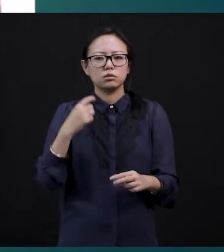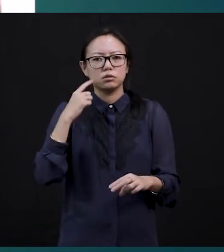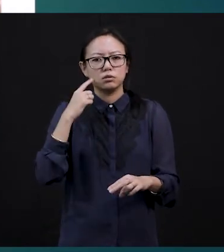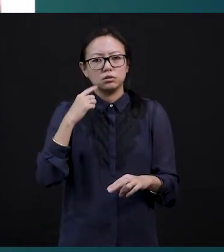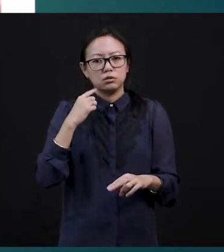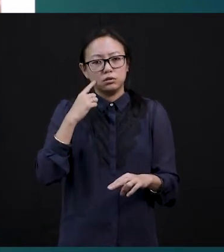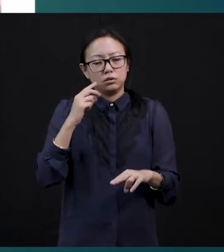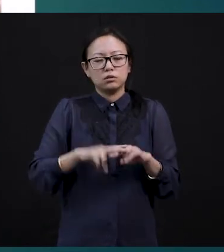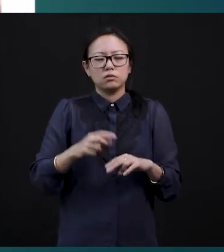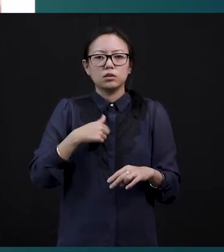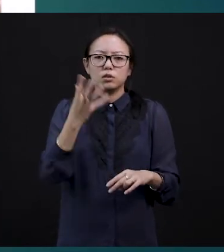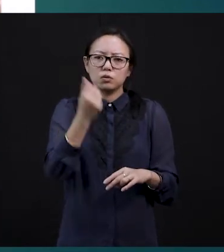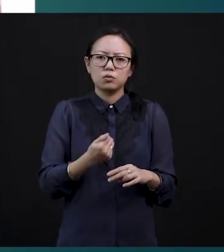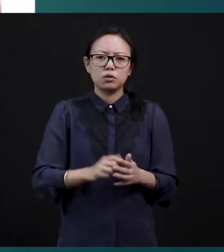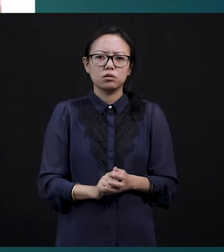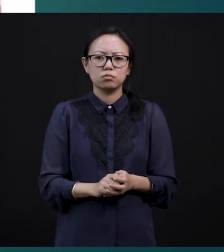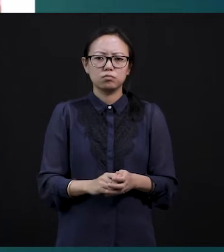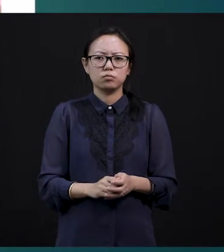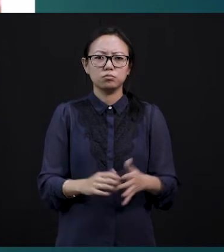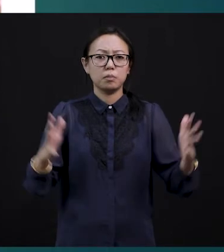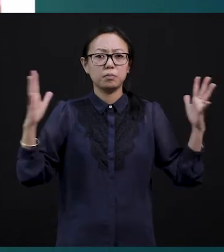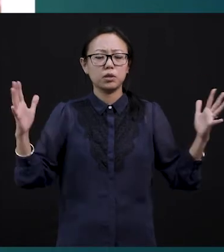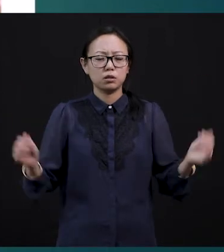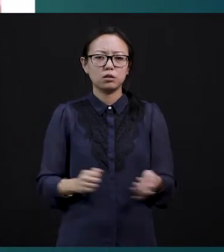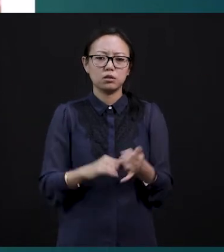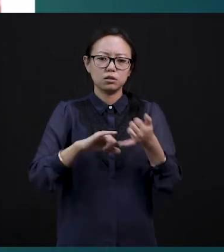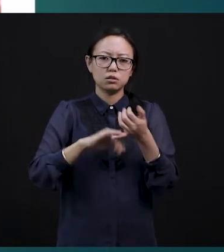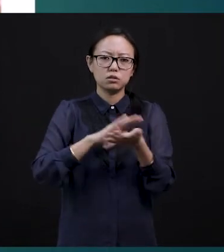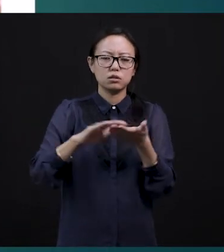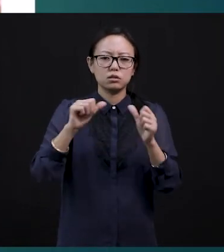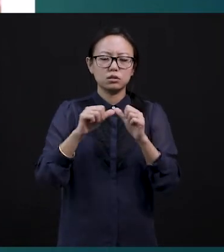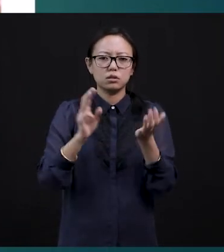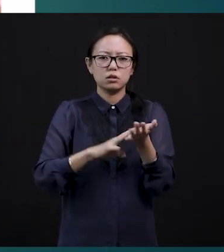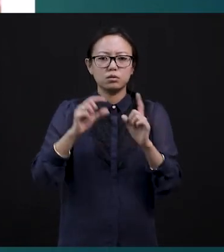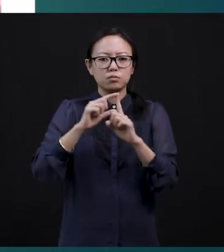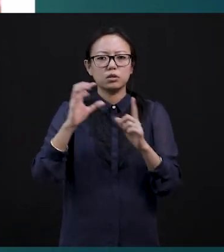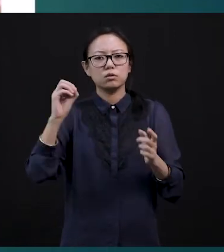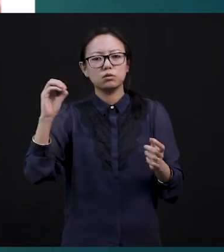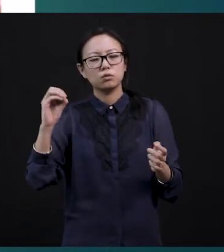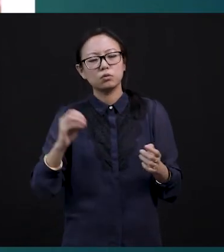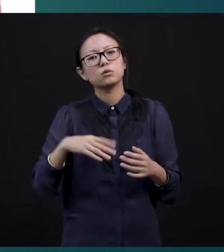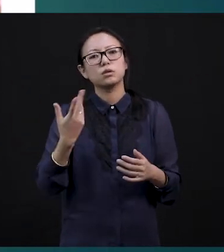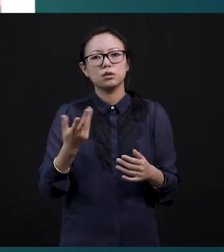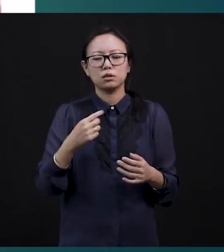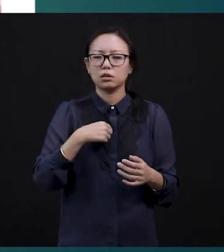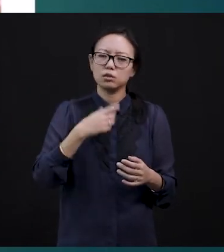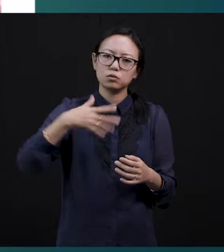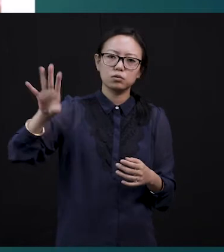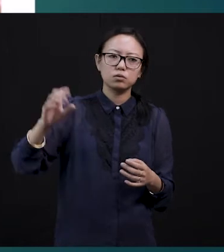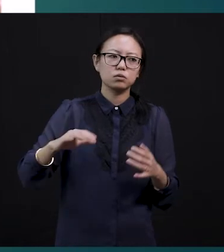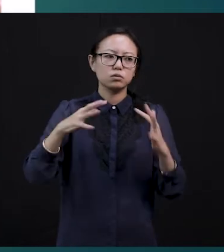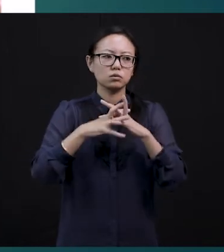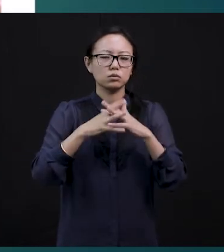shampoo bottles. But if I just have to buy one, then I go to my market where you have a retailer. So